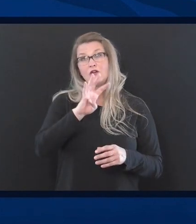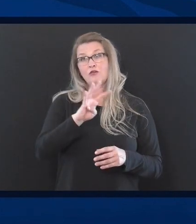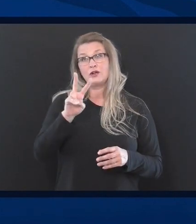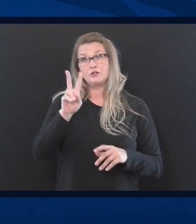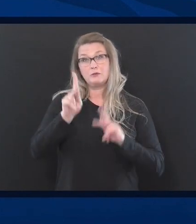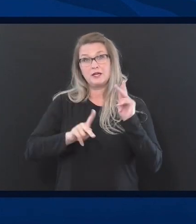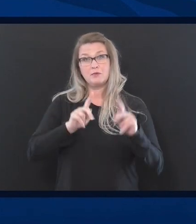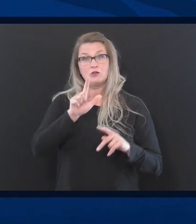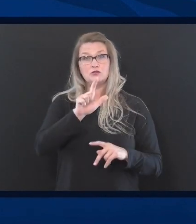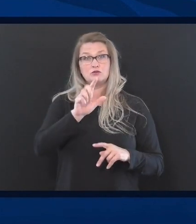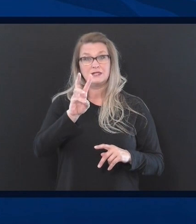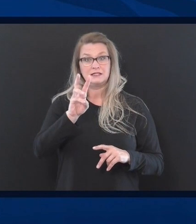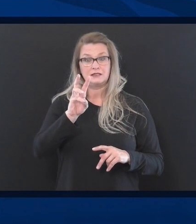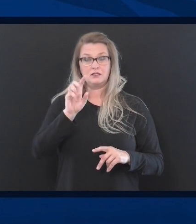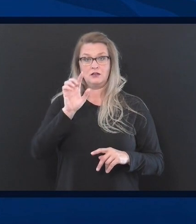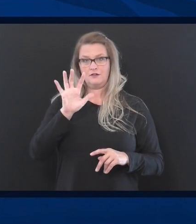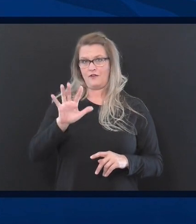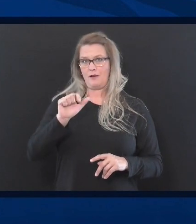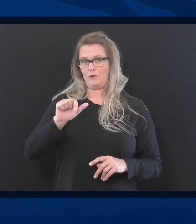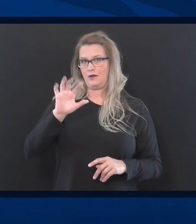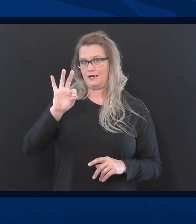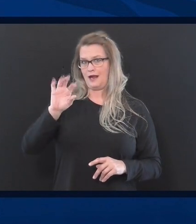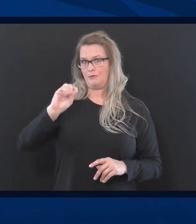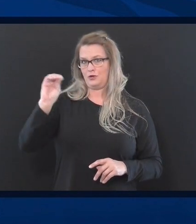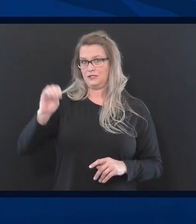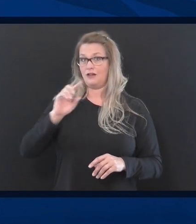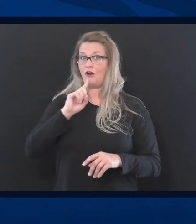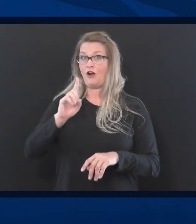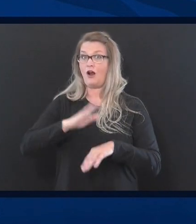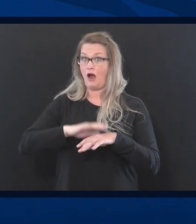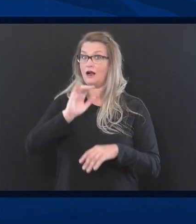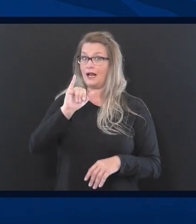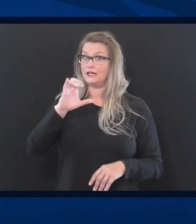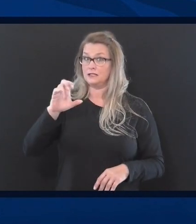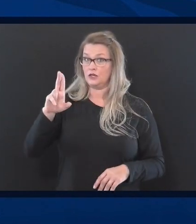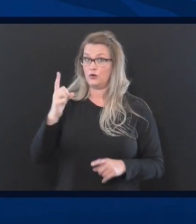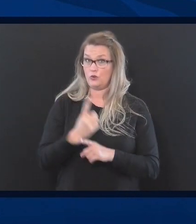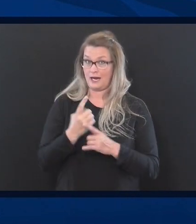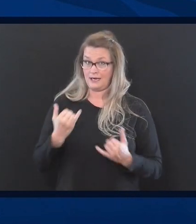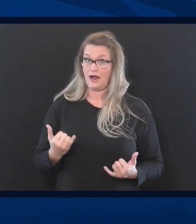or 5.9% are in the ICU on ventilators.